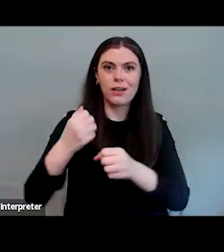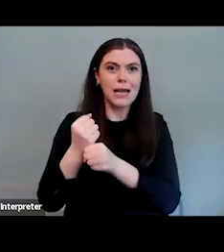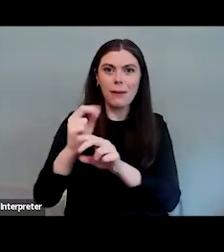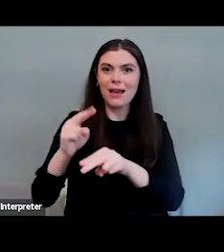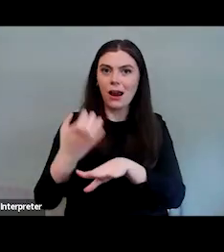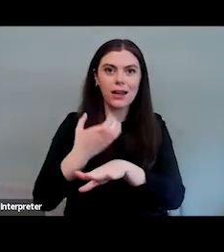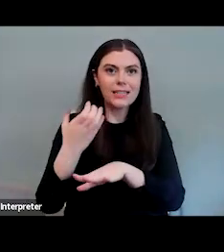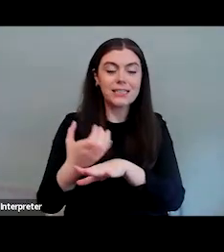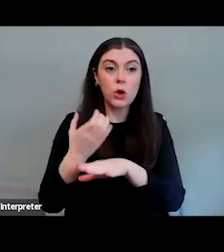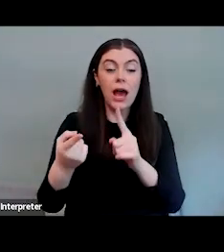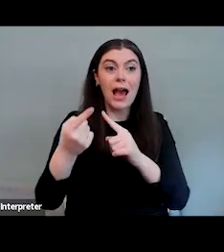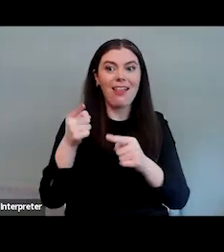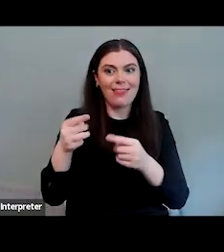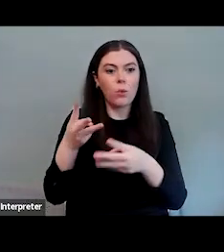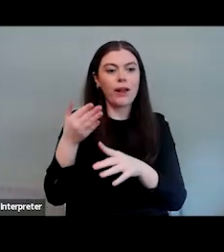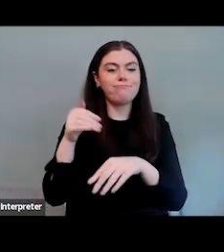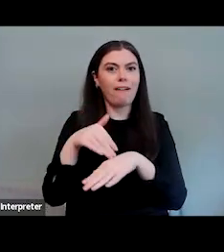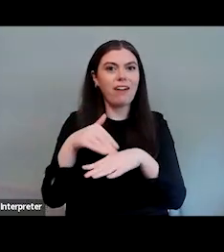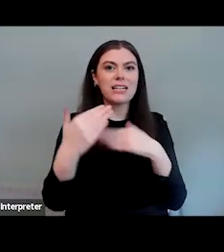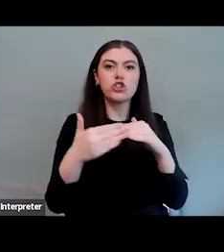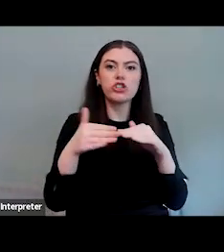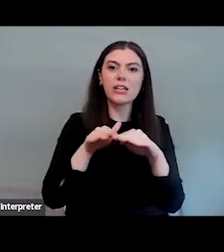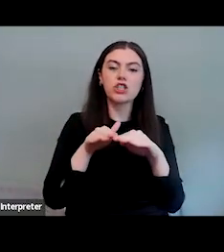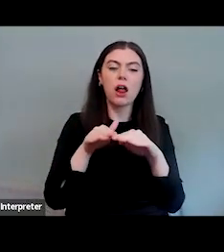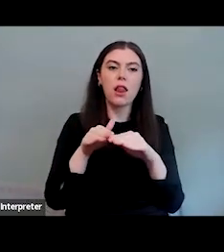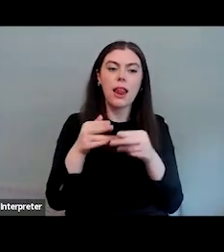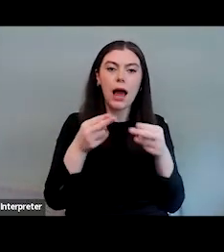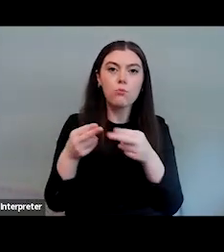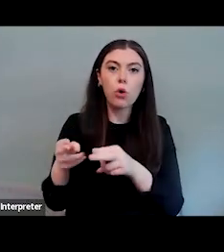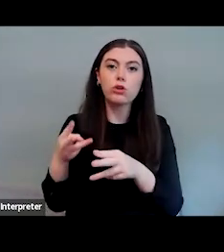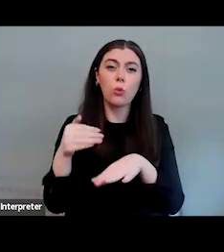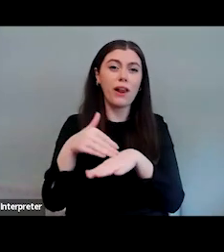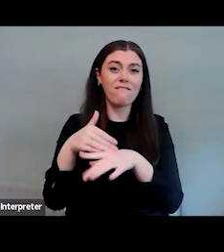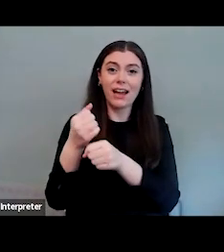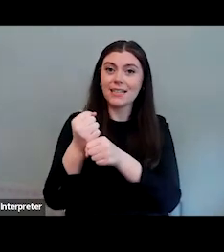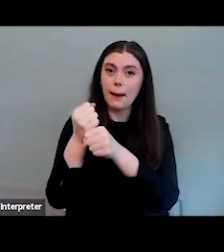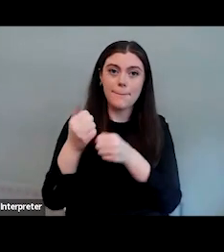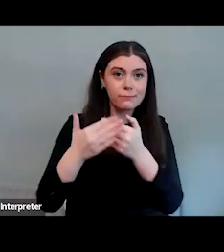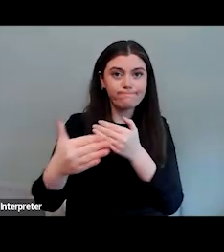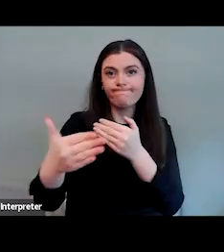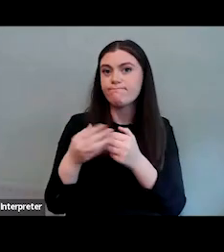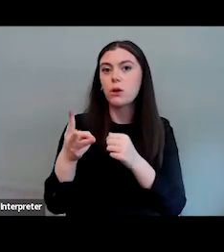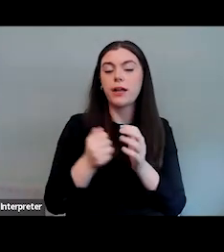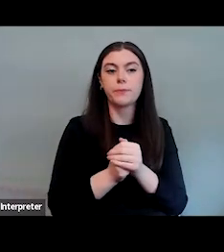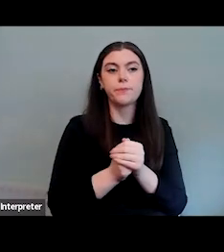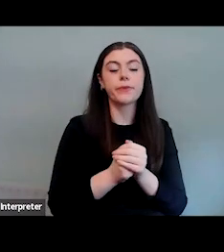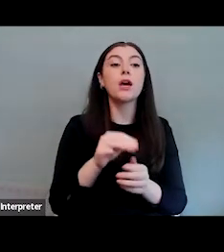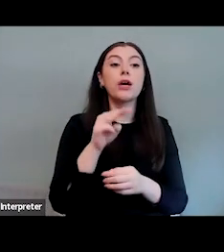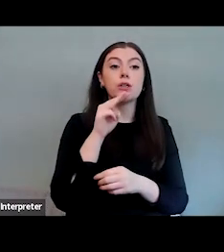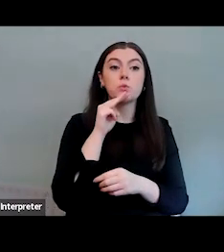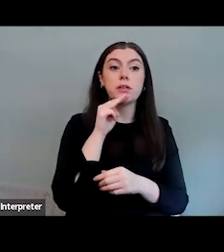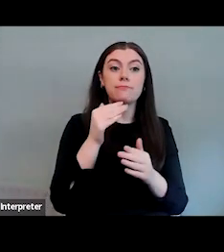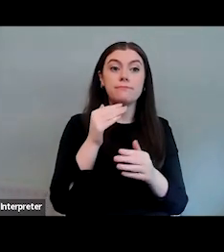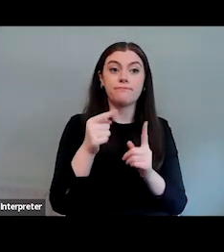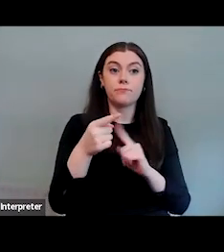our intersectional approach works, and connecting the struggle all the way. And so, of course, BDS, the